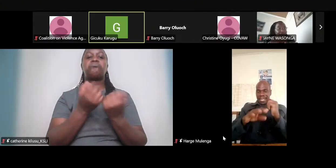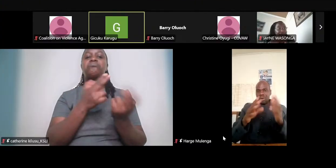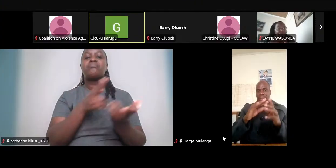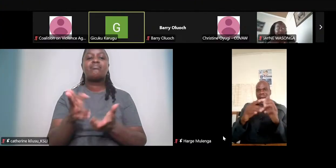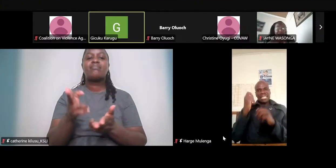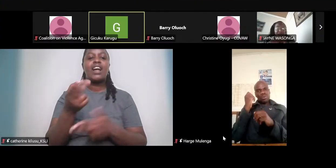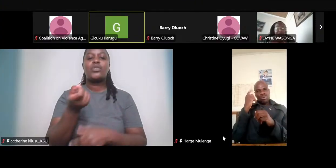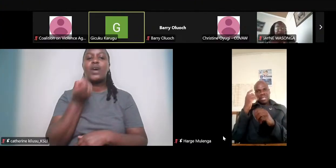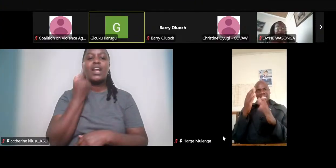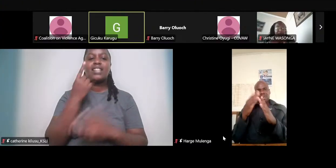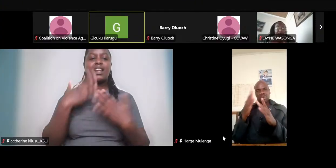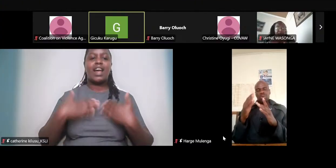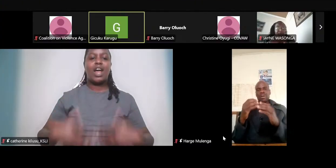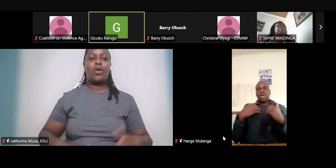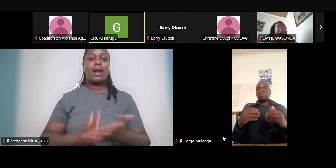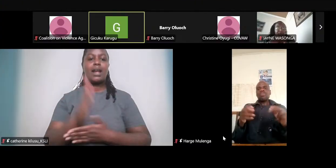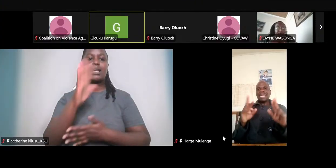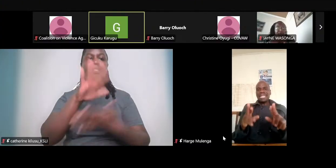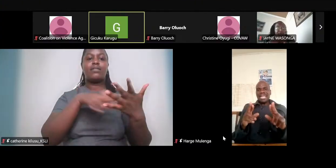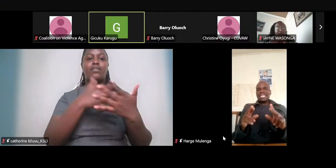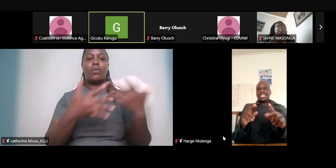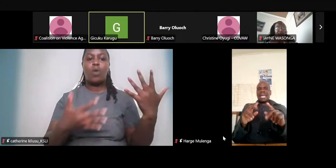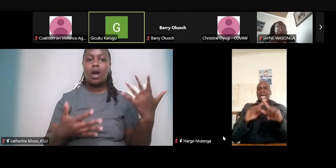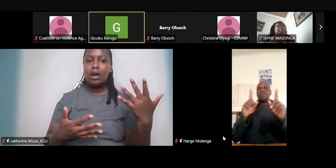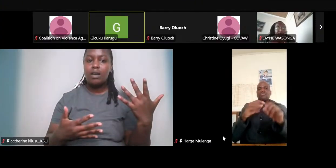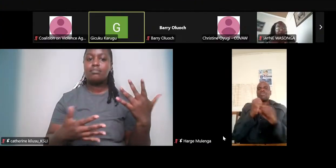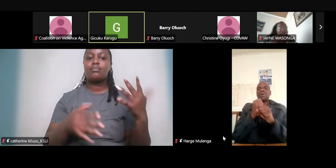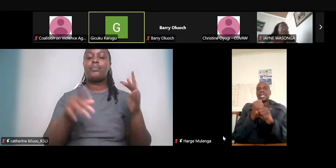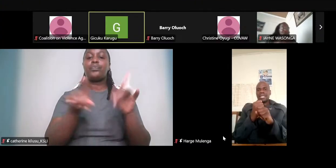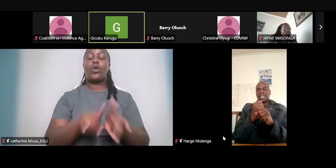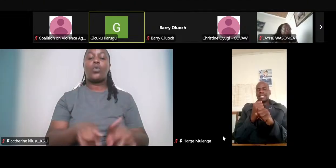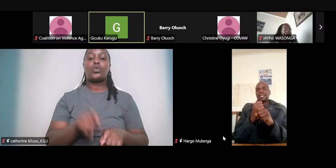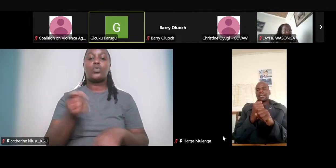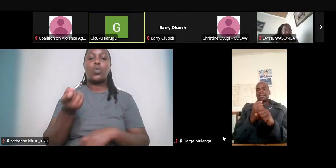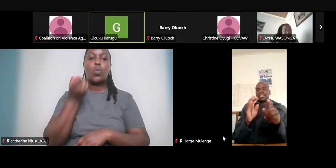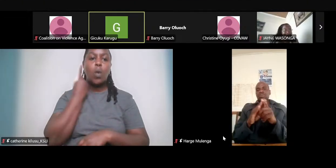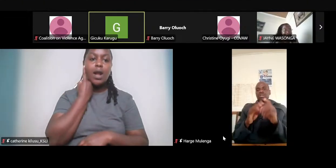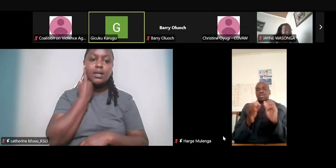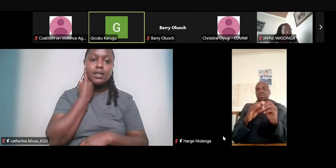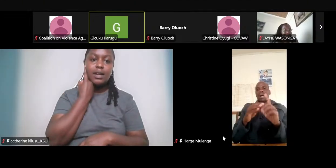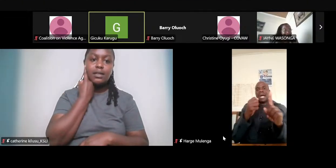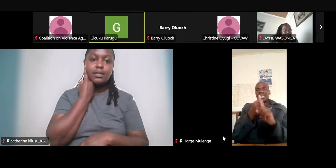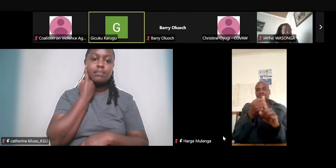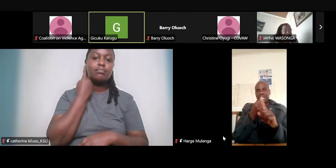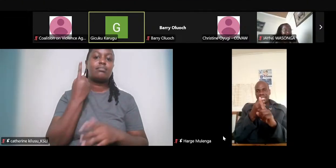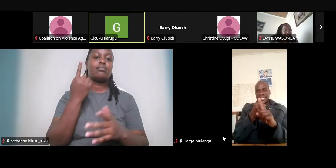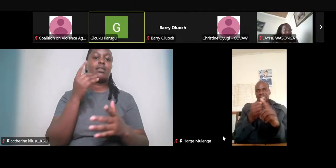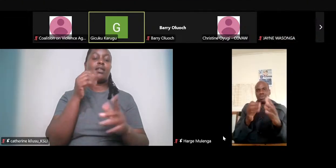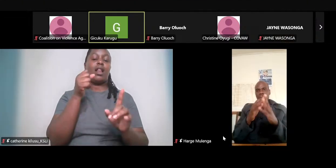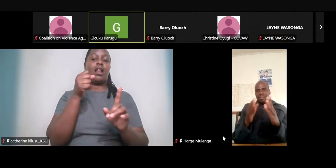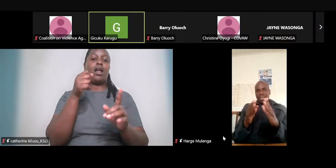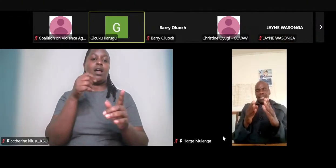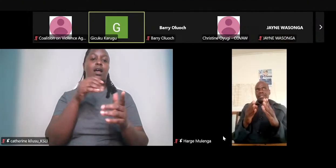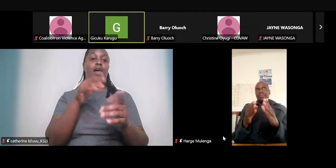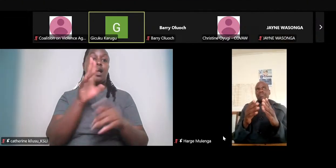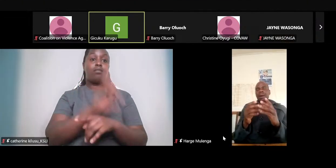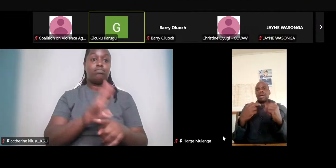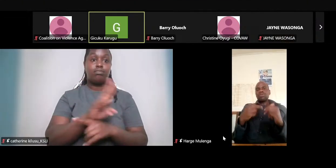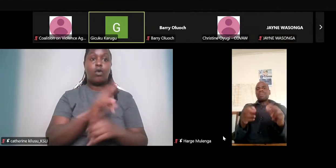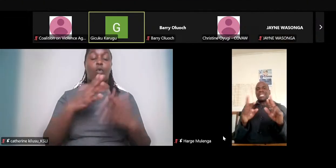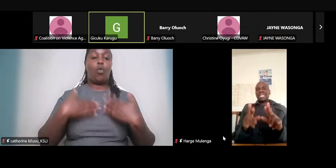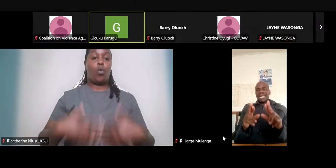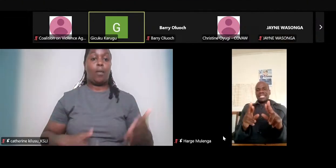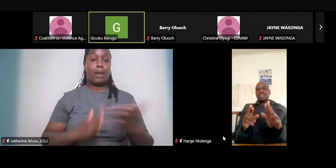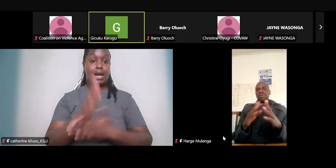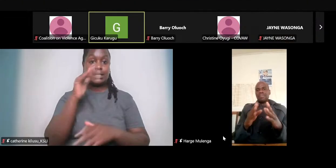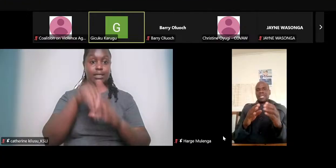rights frameworks, and to advocate for the application of human rights within their